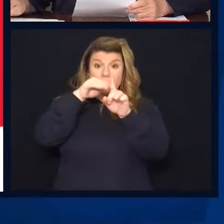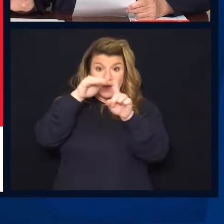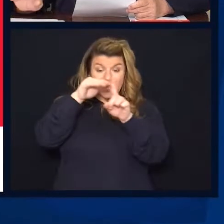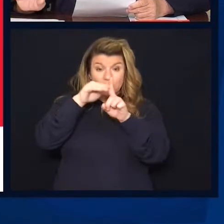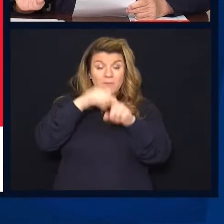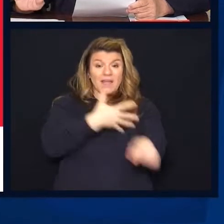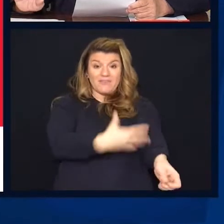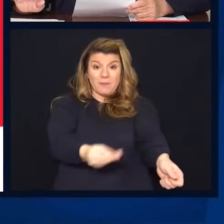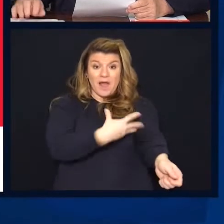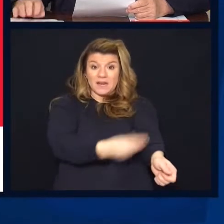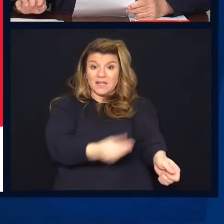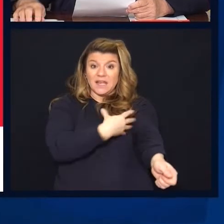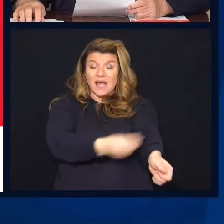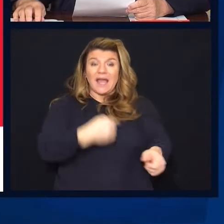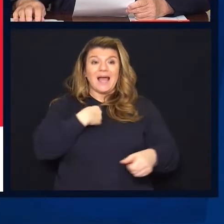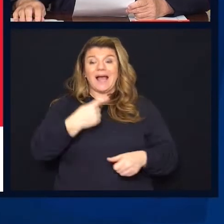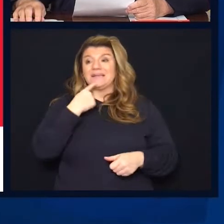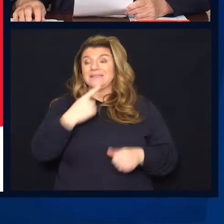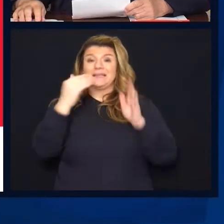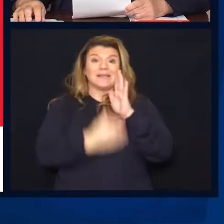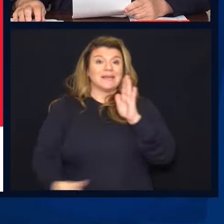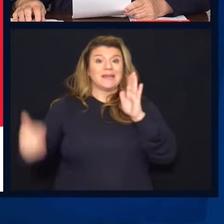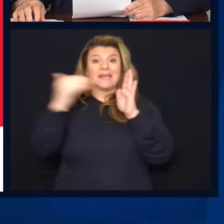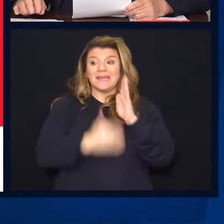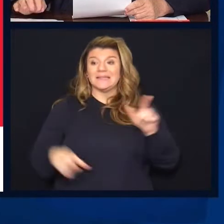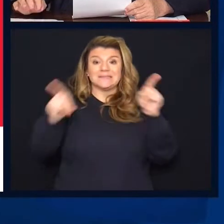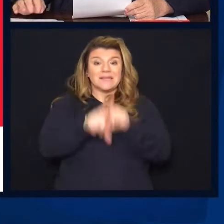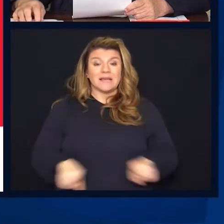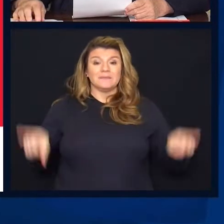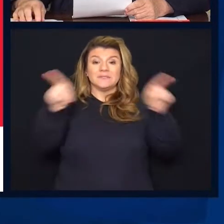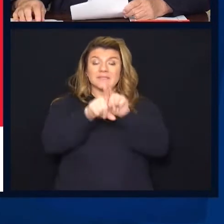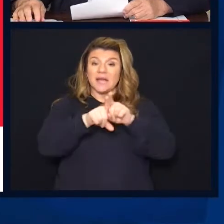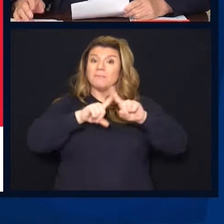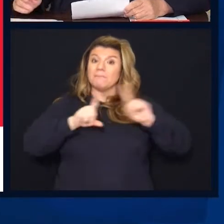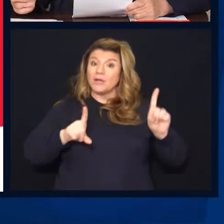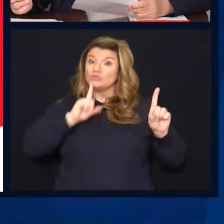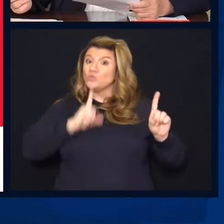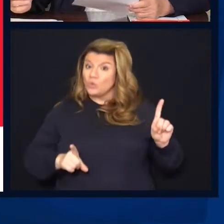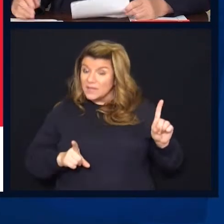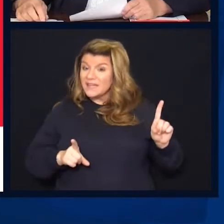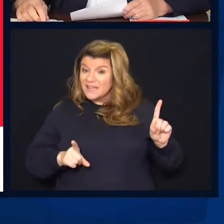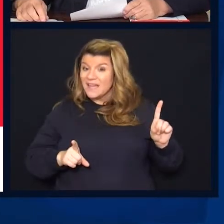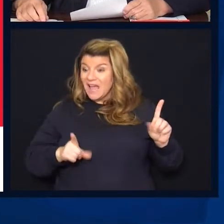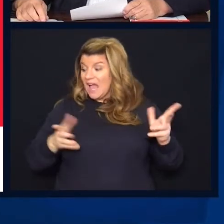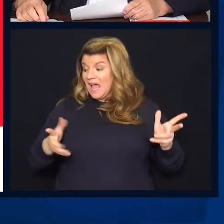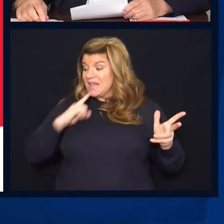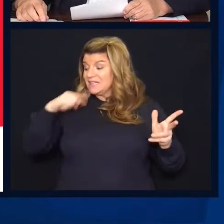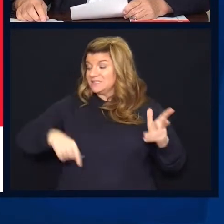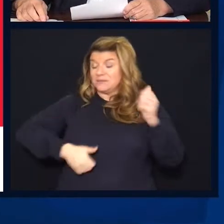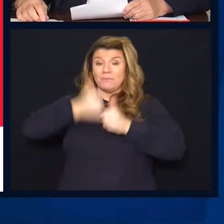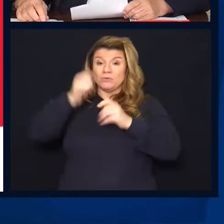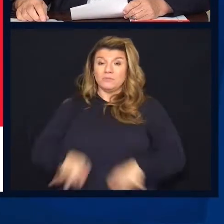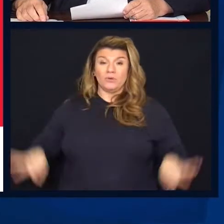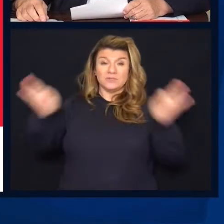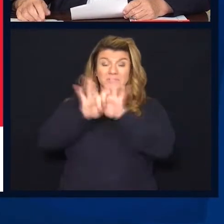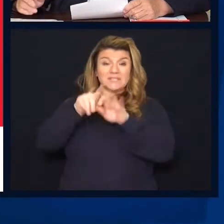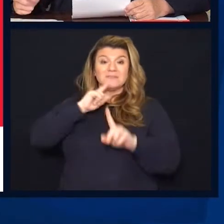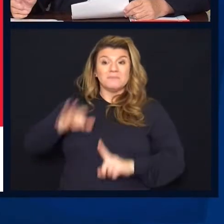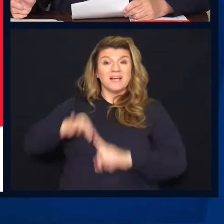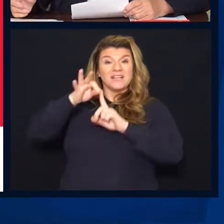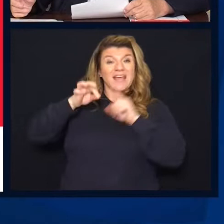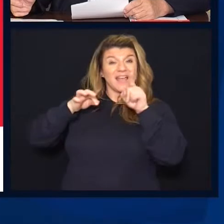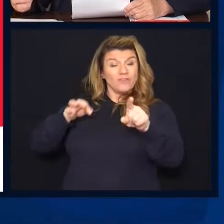giving blood. I go over and over the same things, but really and truly, here's all there is to it. Especially if you have